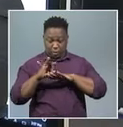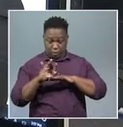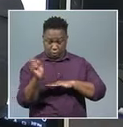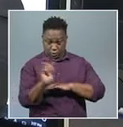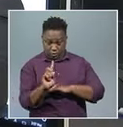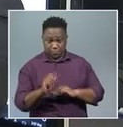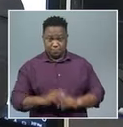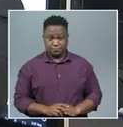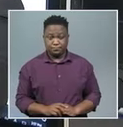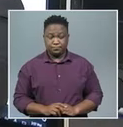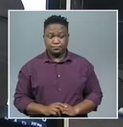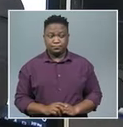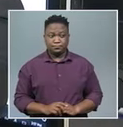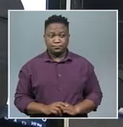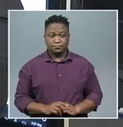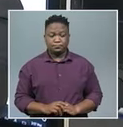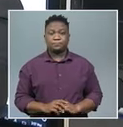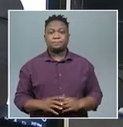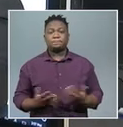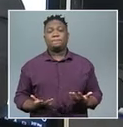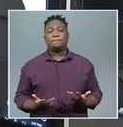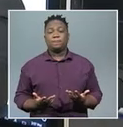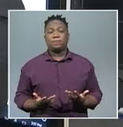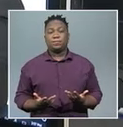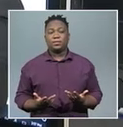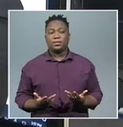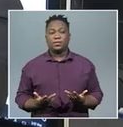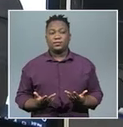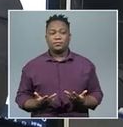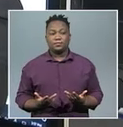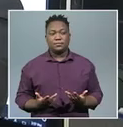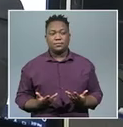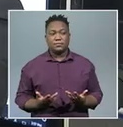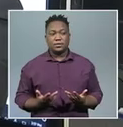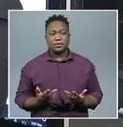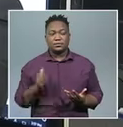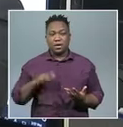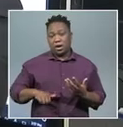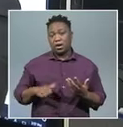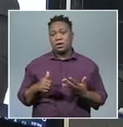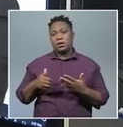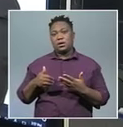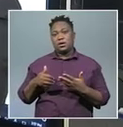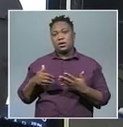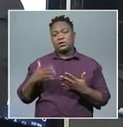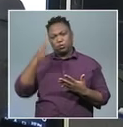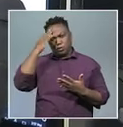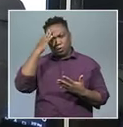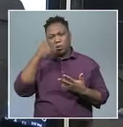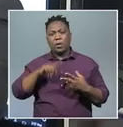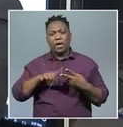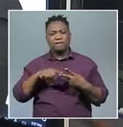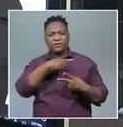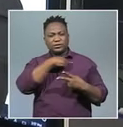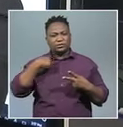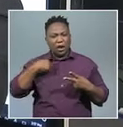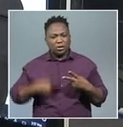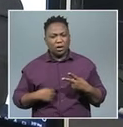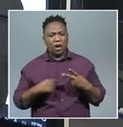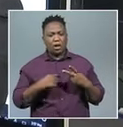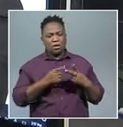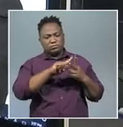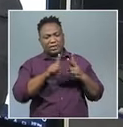are entering into negotiations with the OEMs, China South Rail, China North Rail,